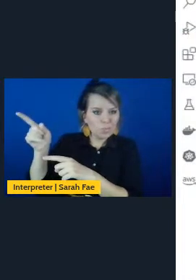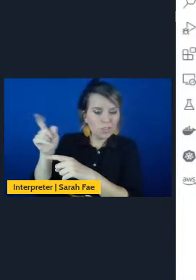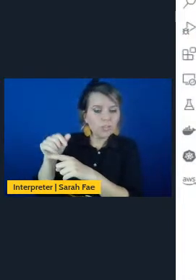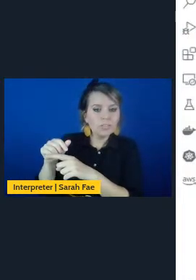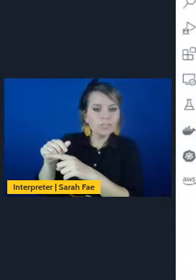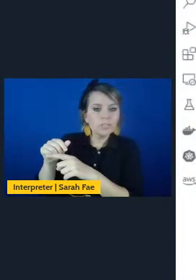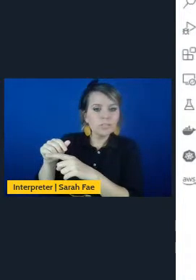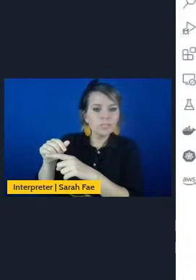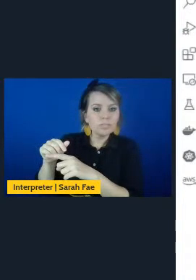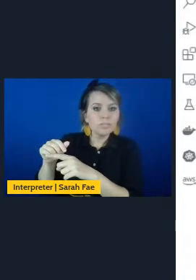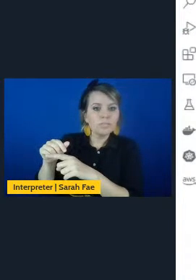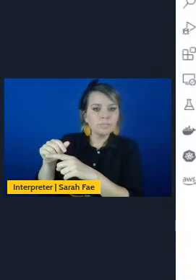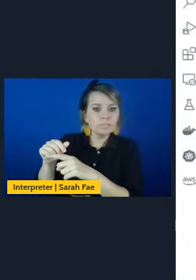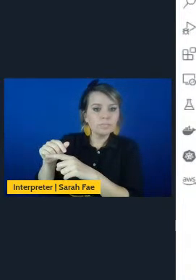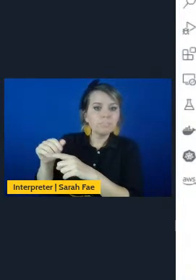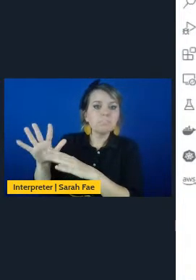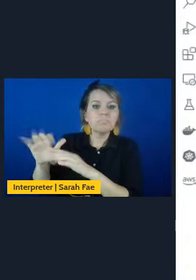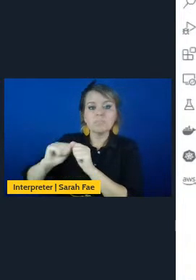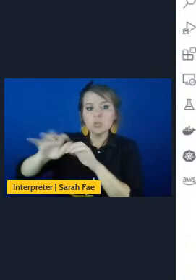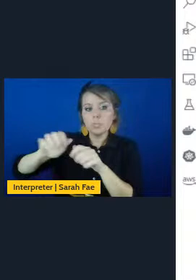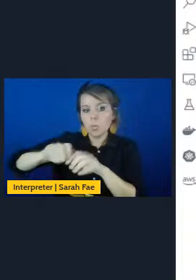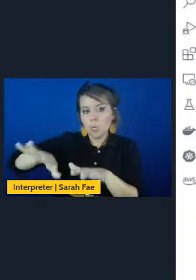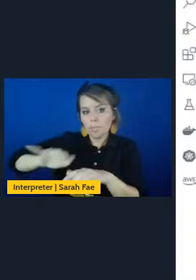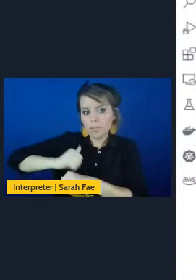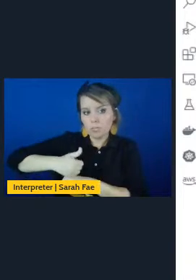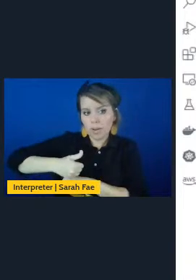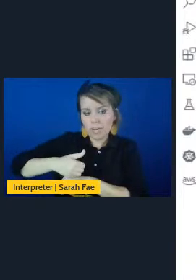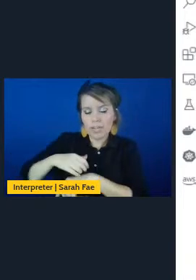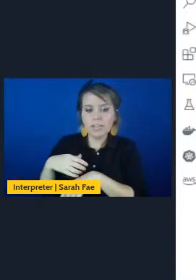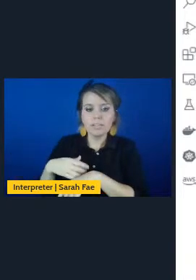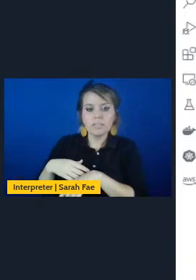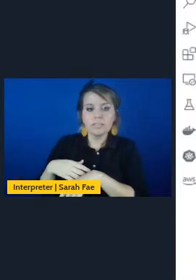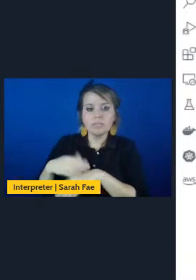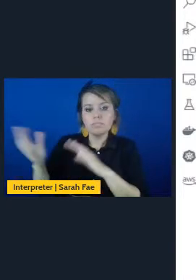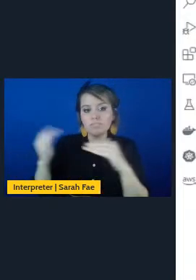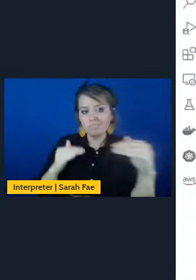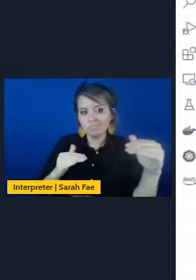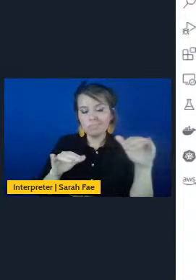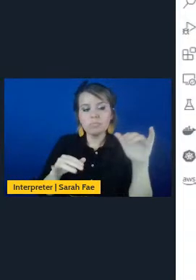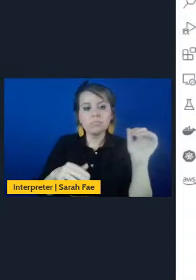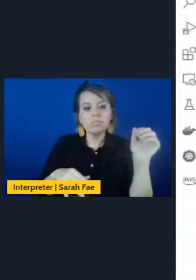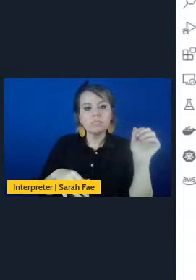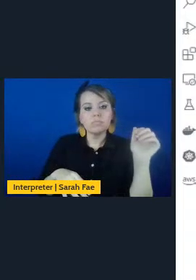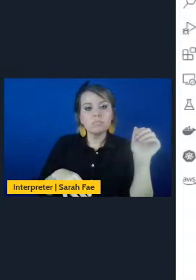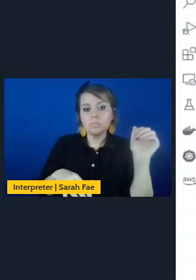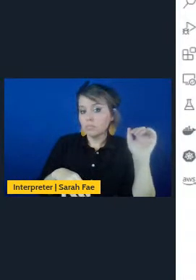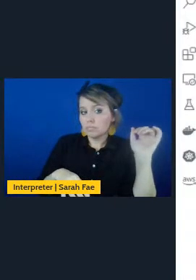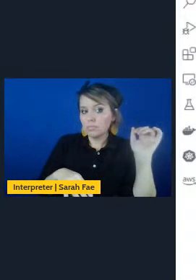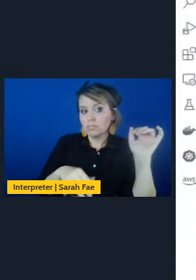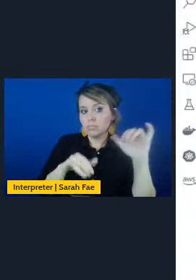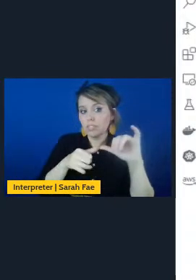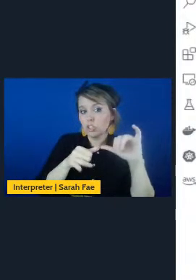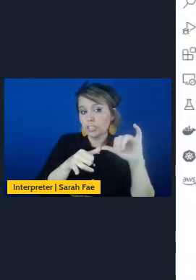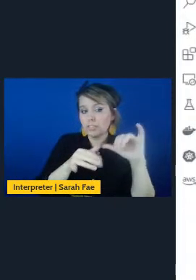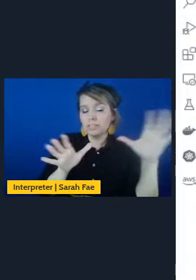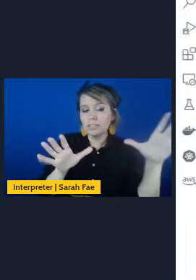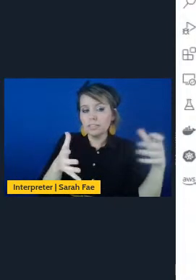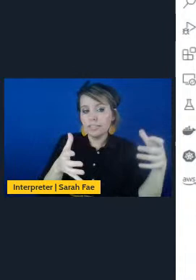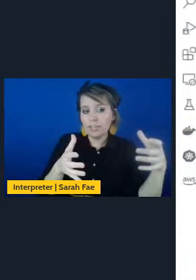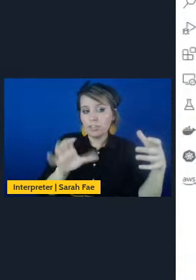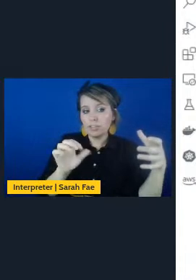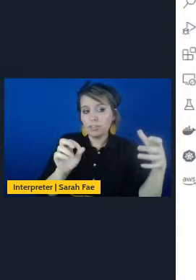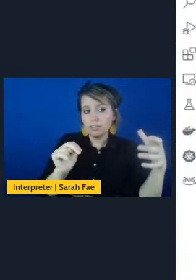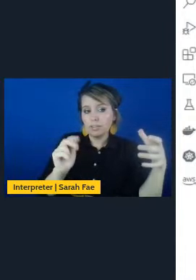Kubernetes deployment here with an Nginx container, and I'm using a